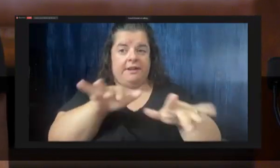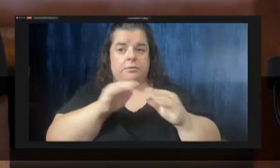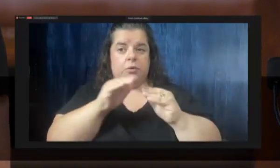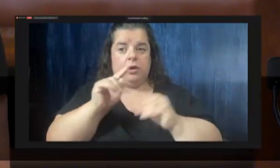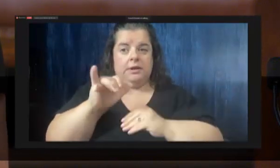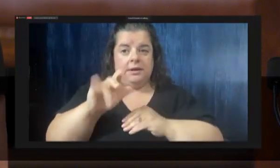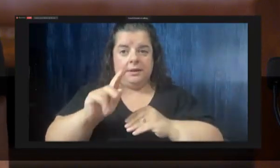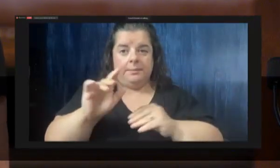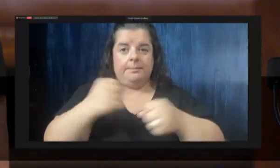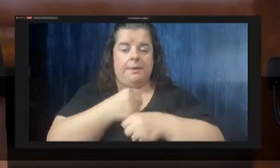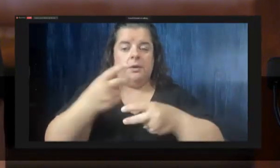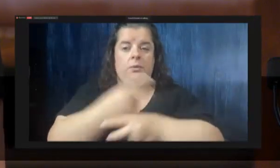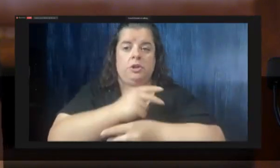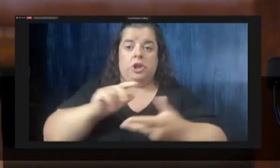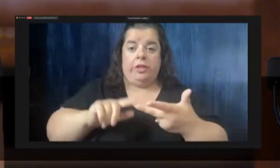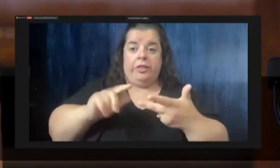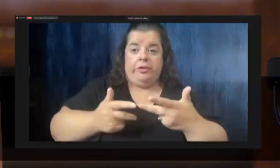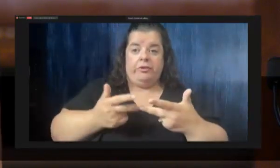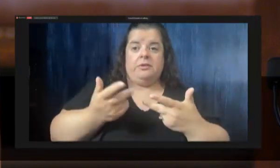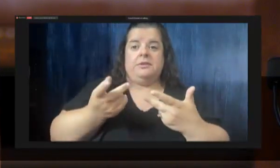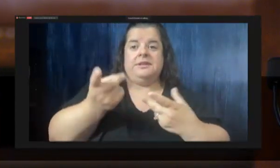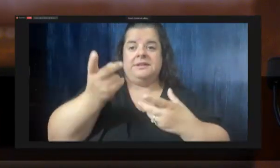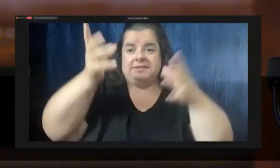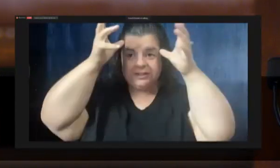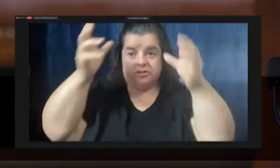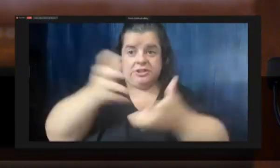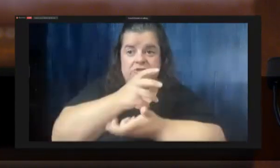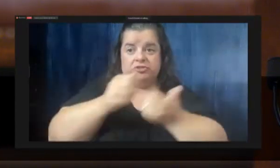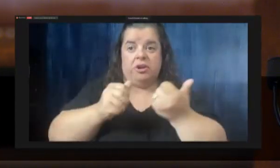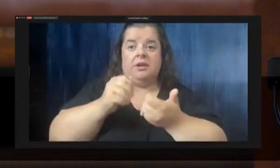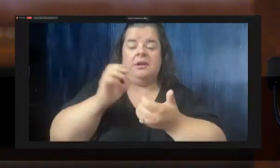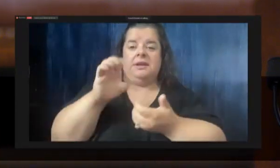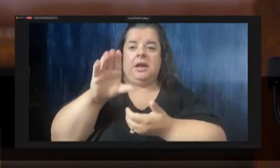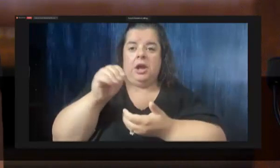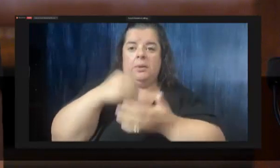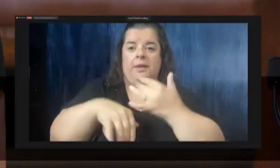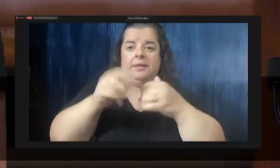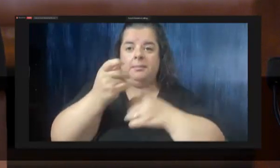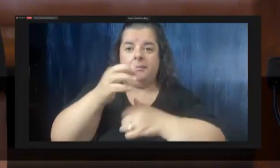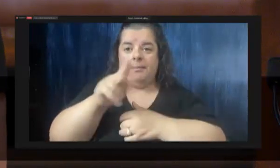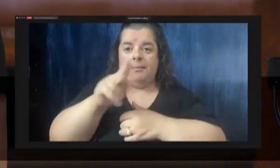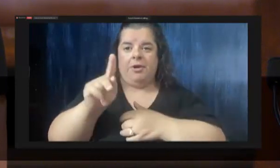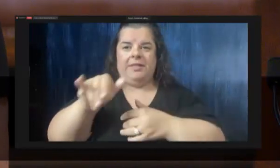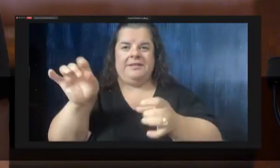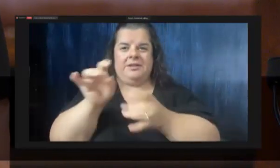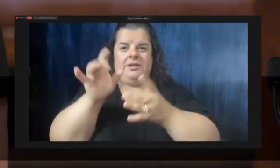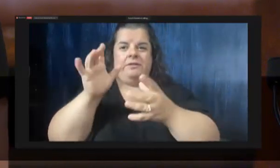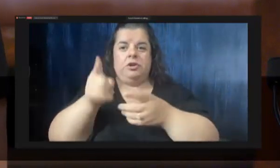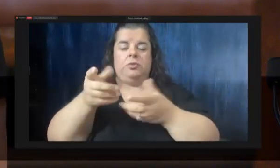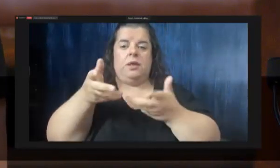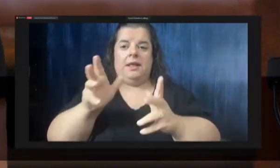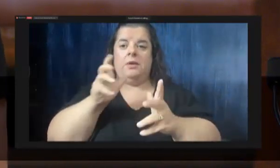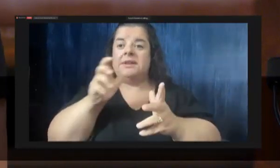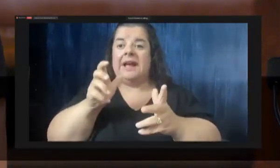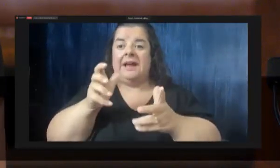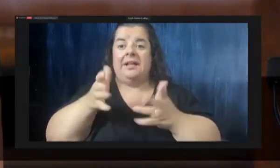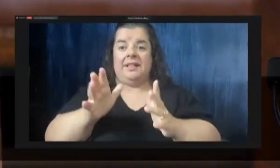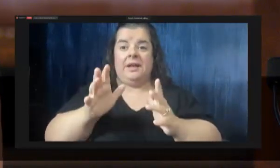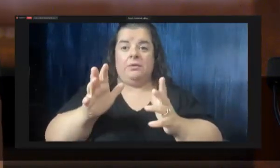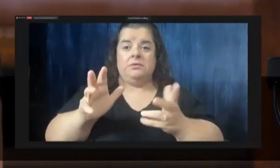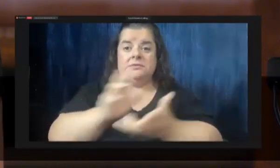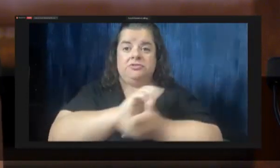Third, the complaints that deer are destroying ecosystems in the park ring hollow when you allow unmitigated clearing and destruction from mountain bike